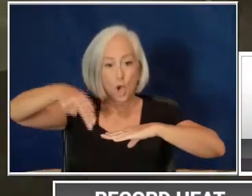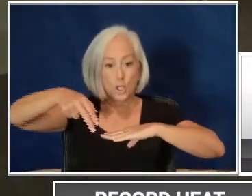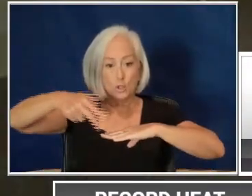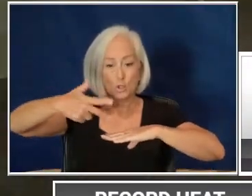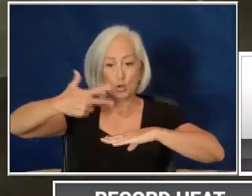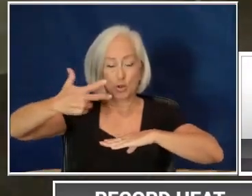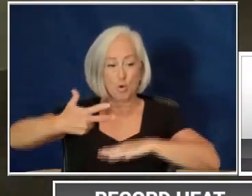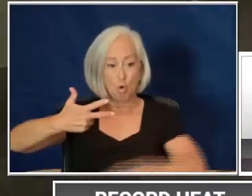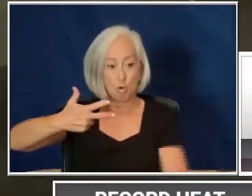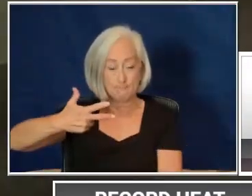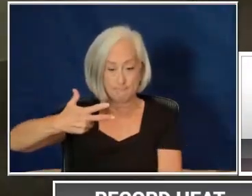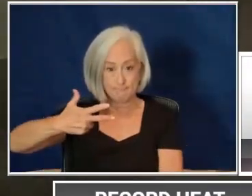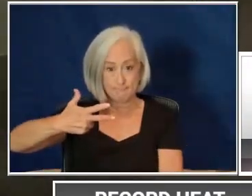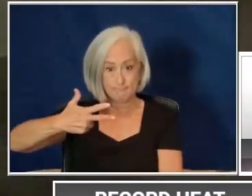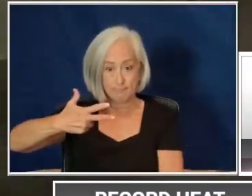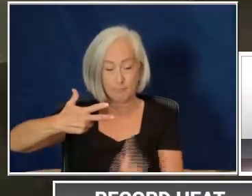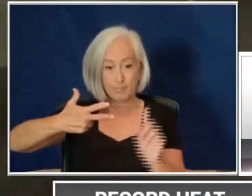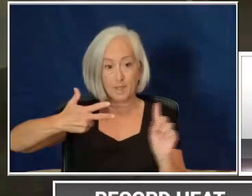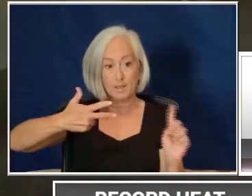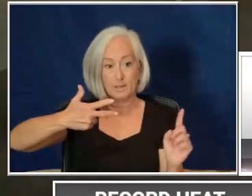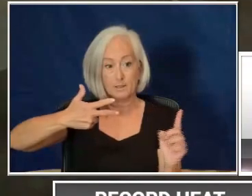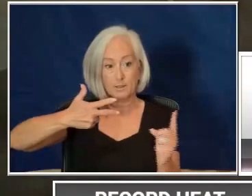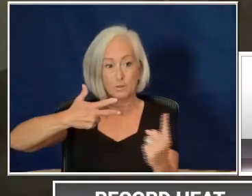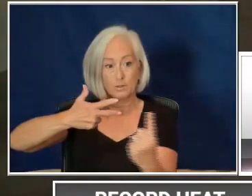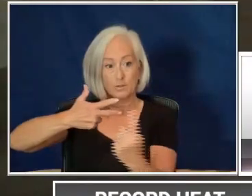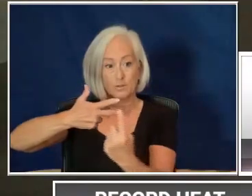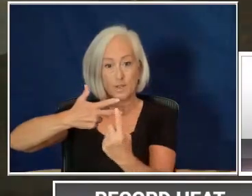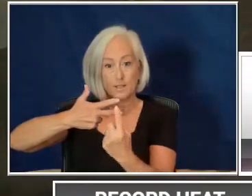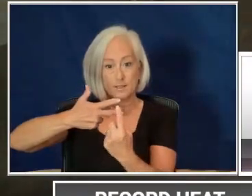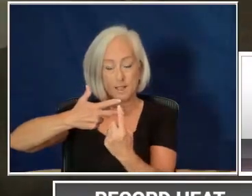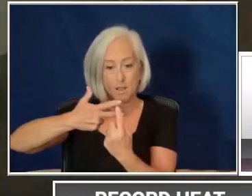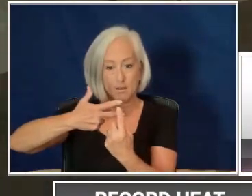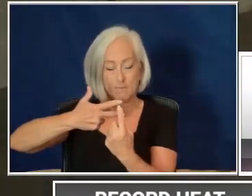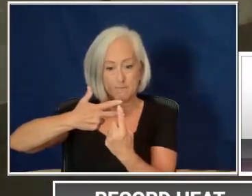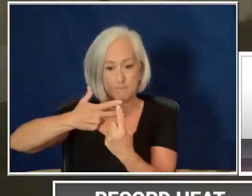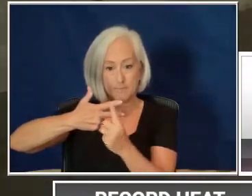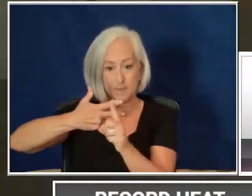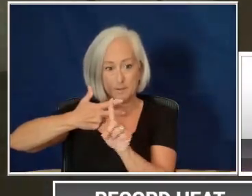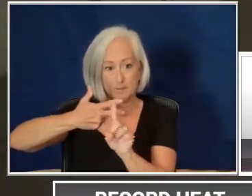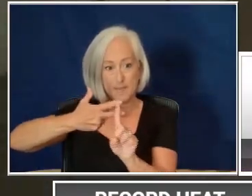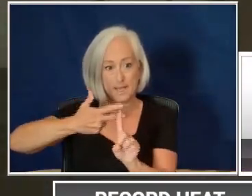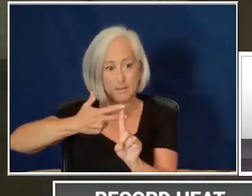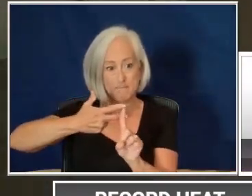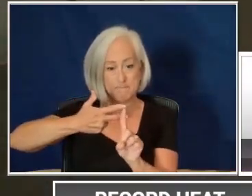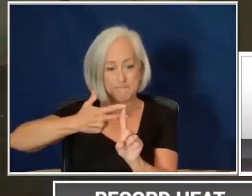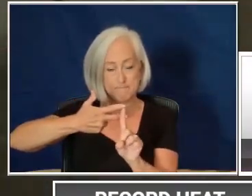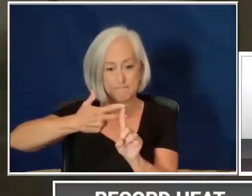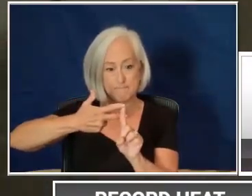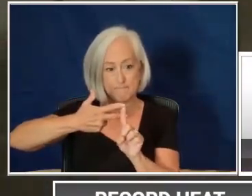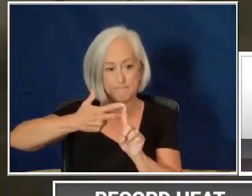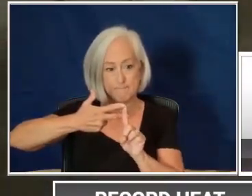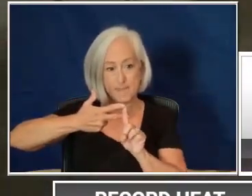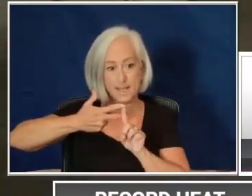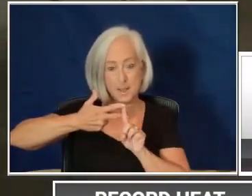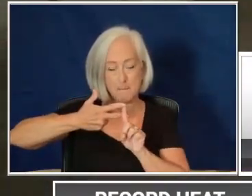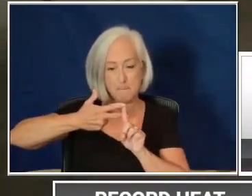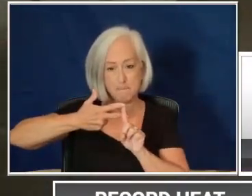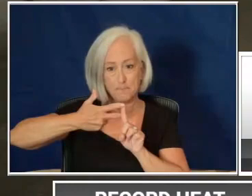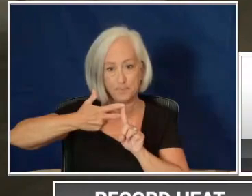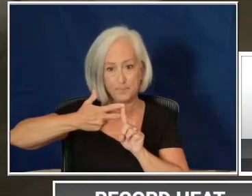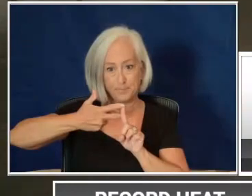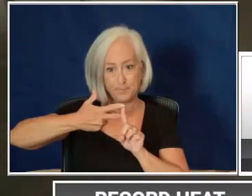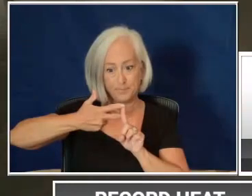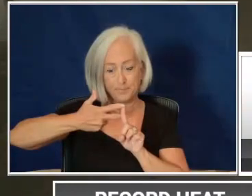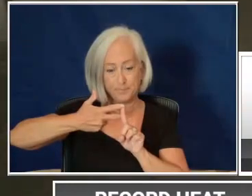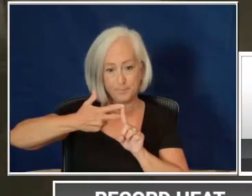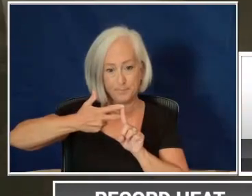I'm going to have you turn and face out so your back of you is facing the seat, and you're going to back up all the way to till you feel the car behind you.